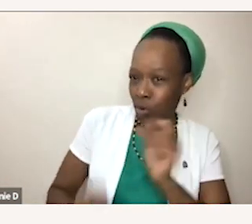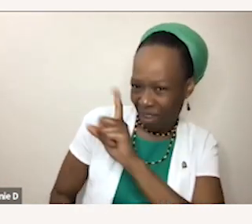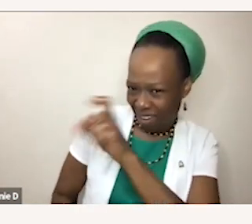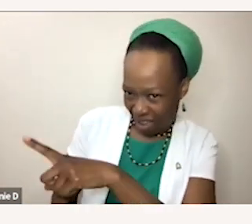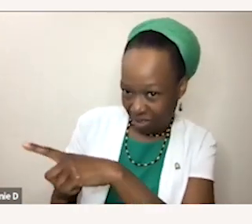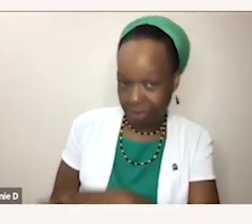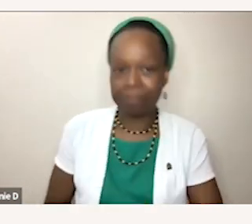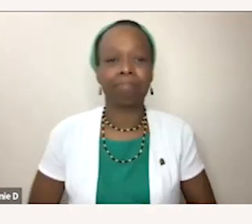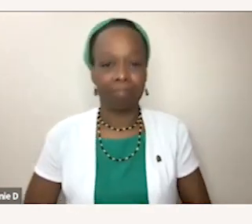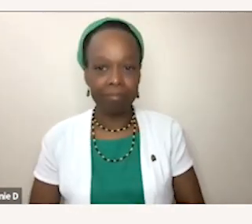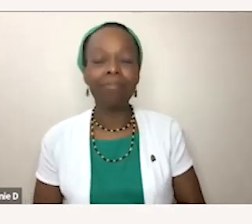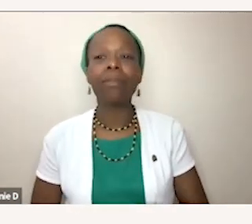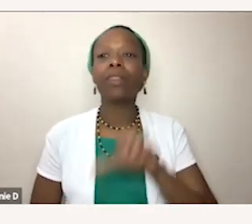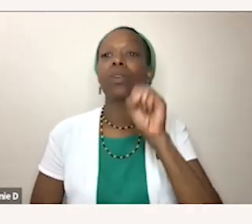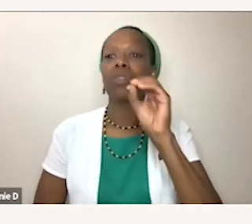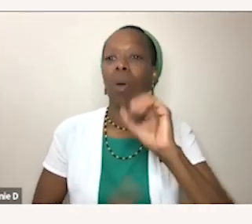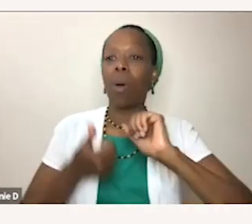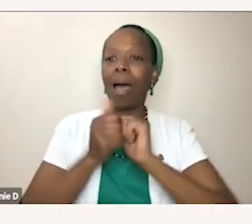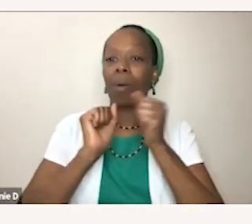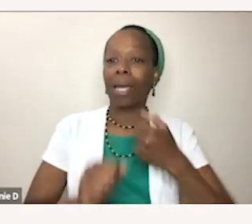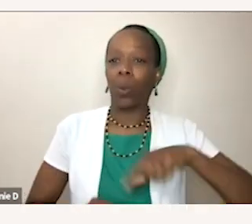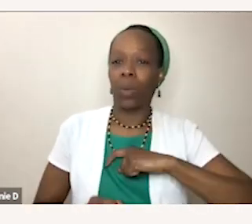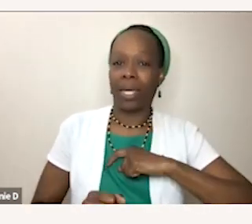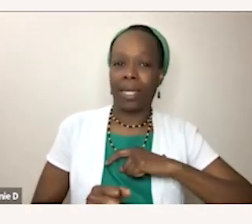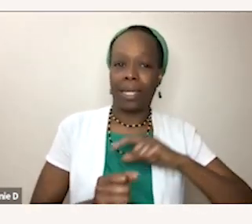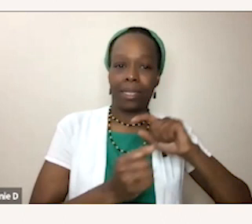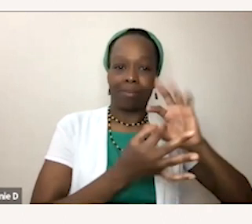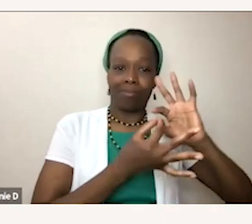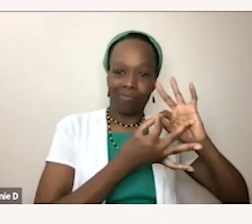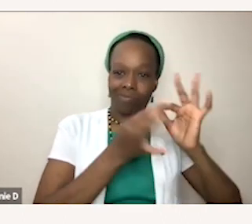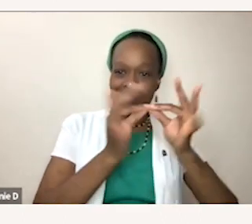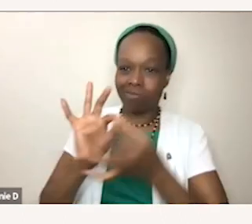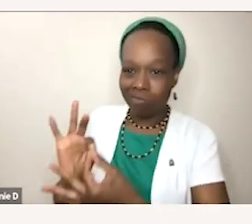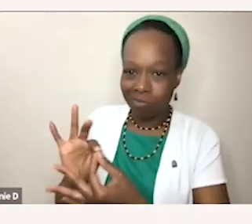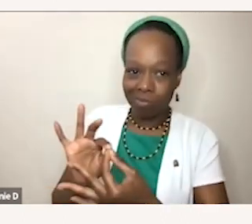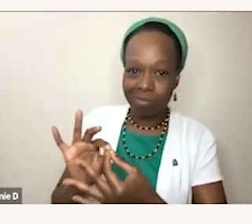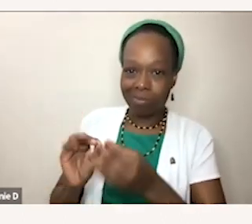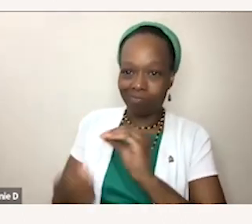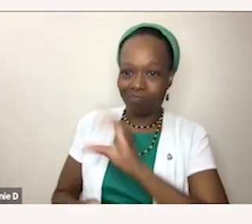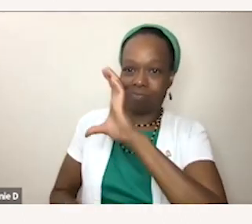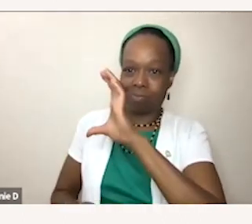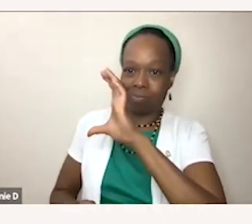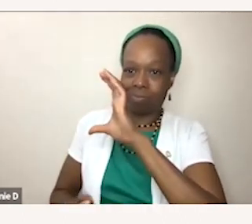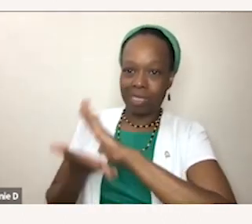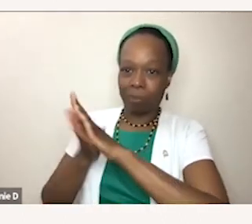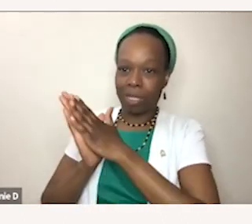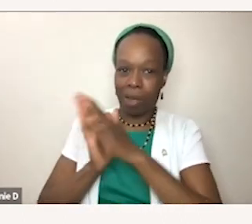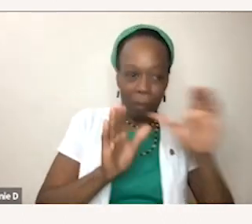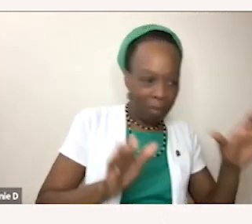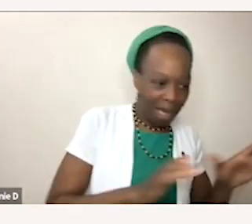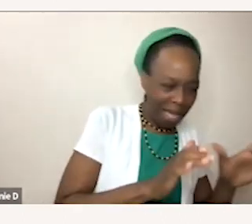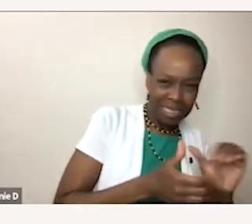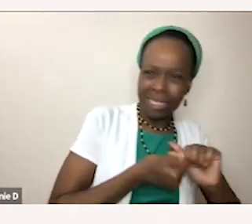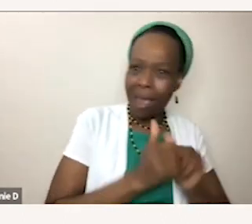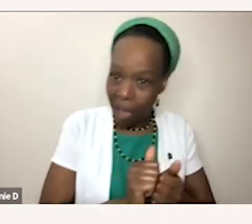how can we translate all of this into action? We can, because I know that like all of